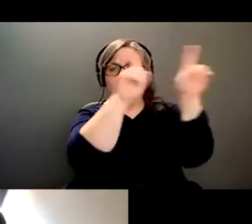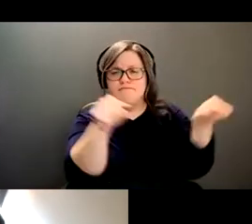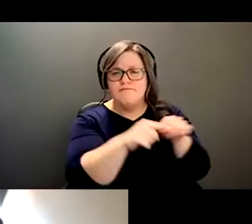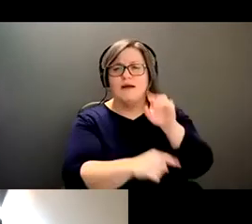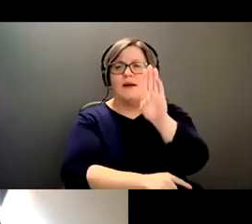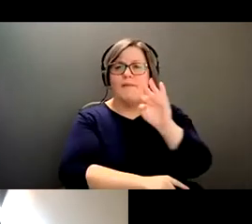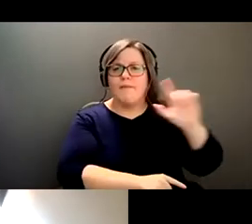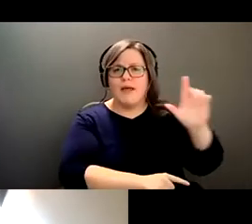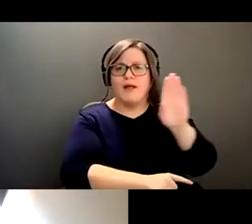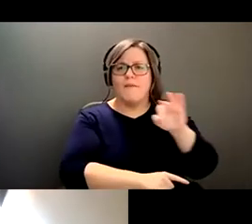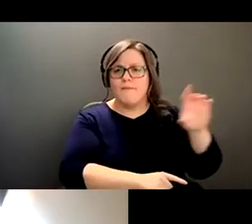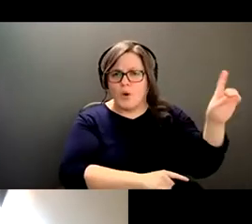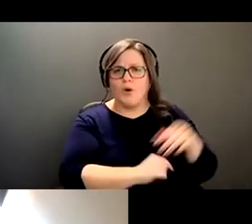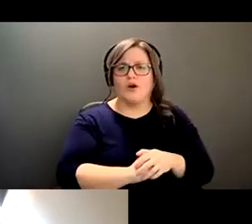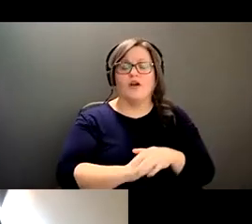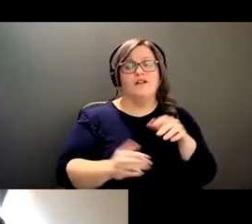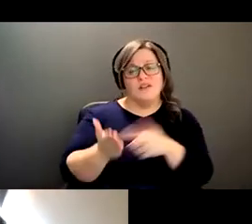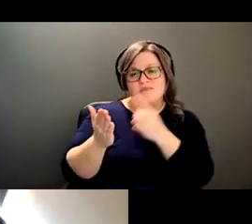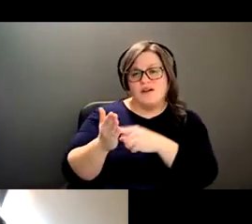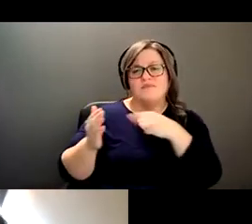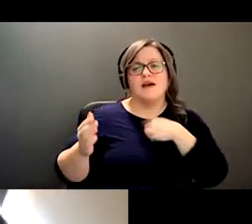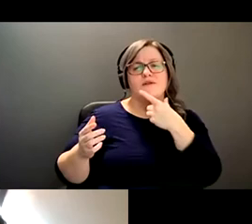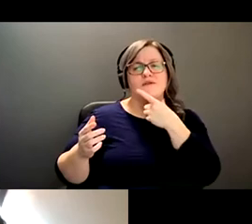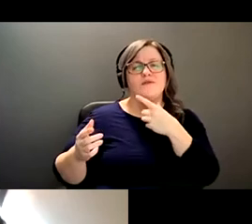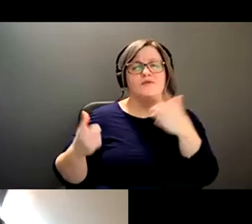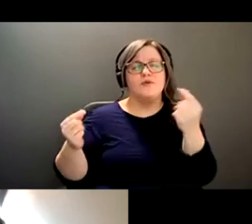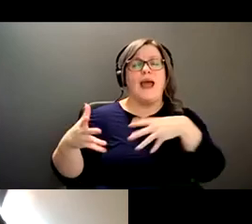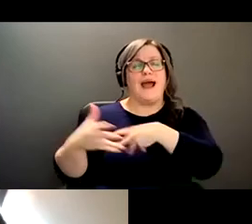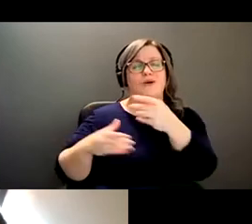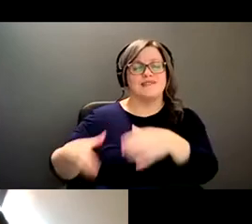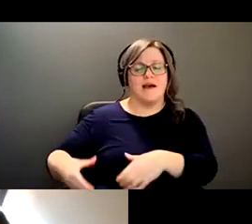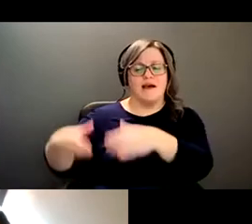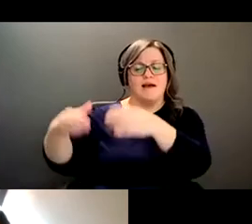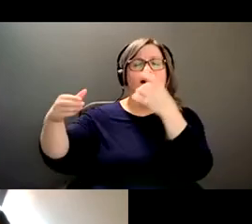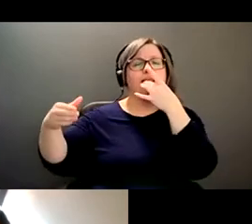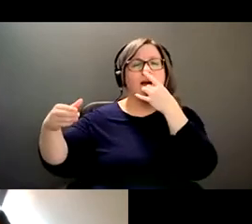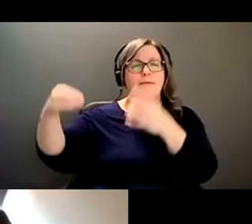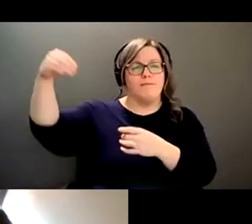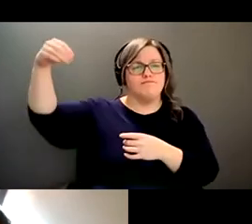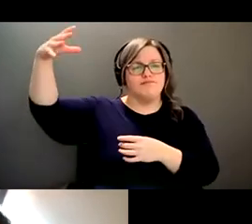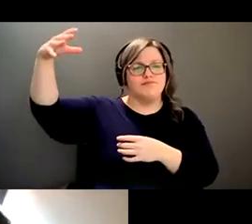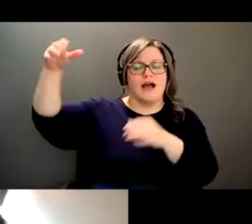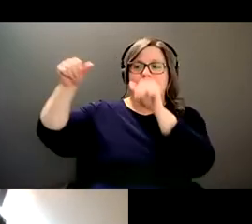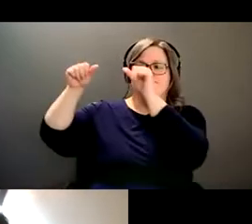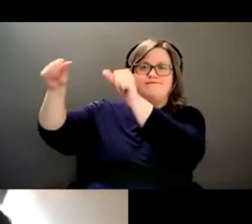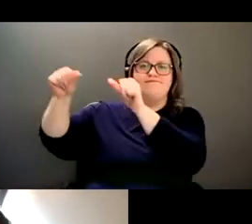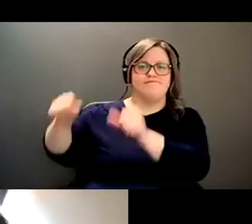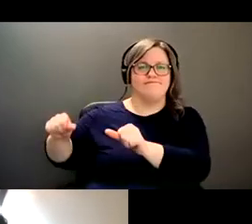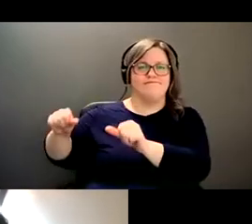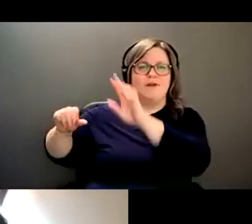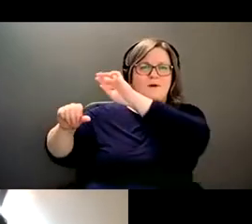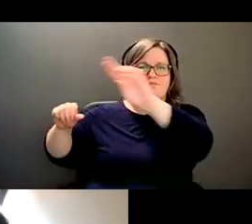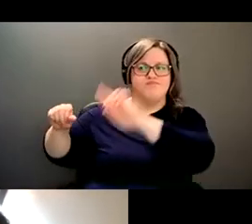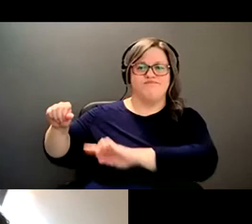are just on lampposts or something like that. And so there's this kind of call and answer